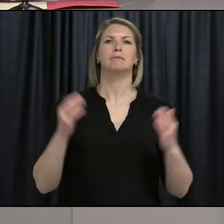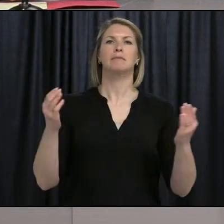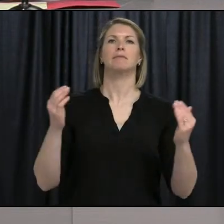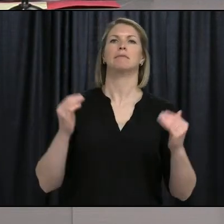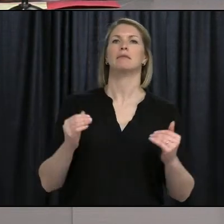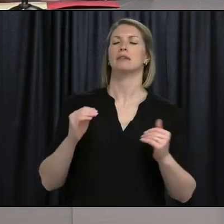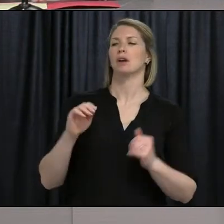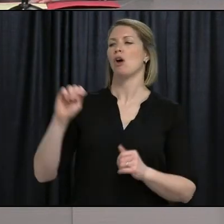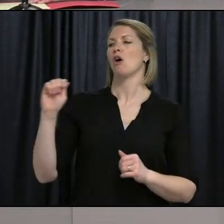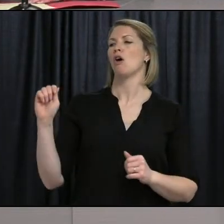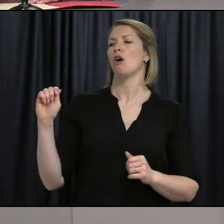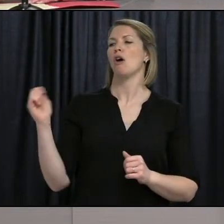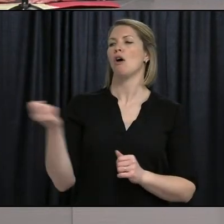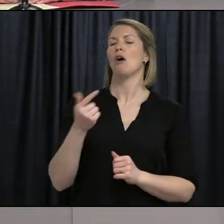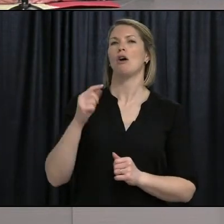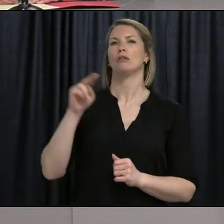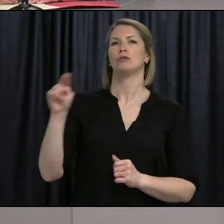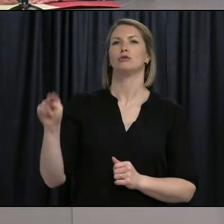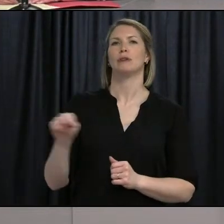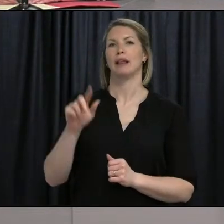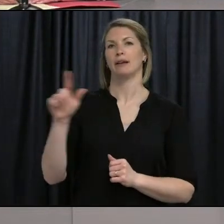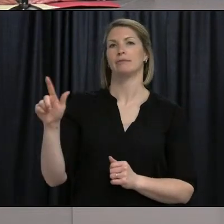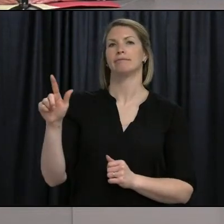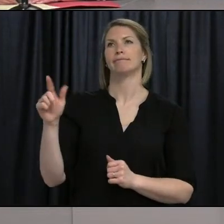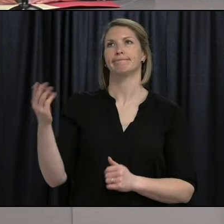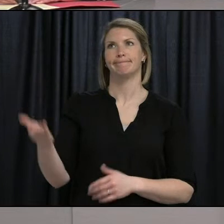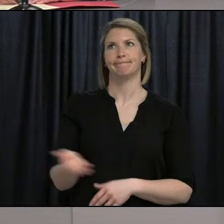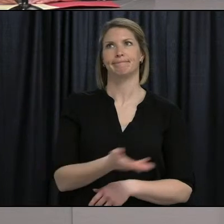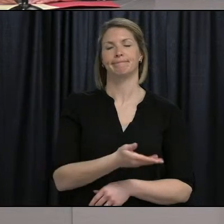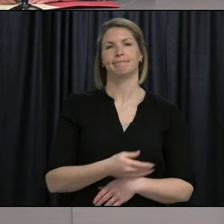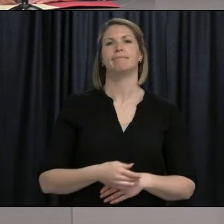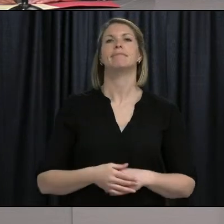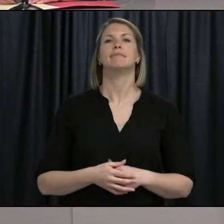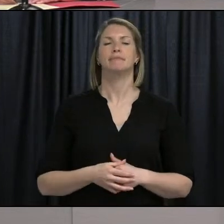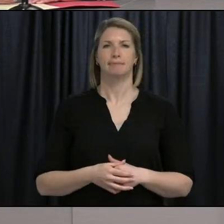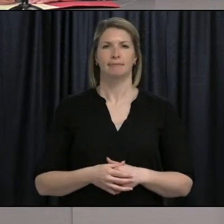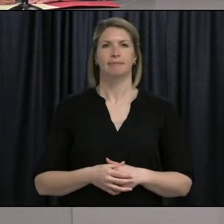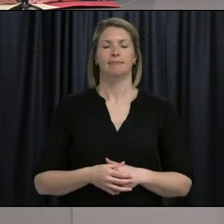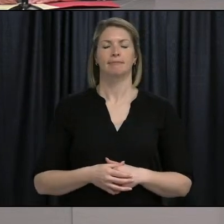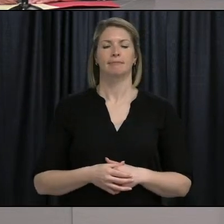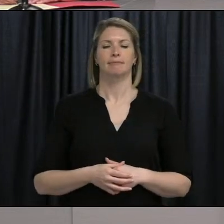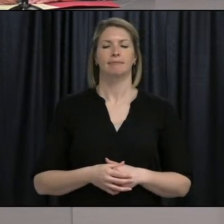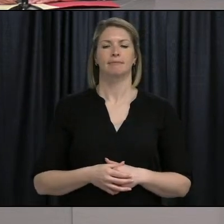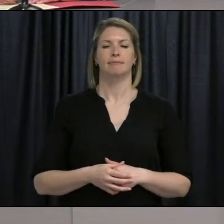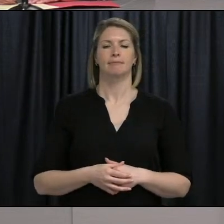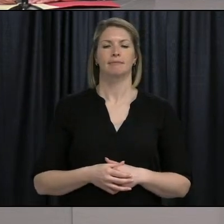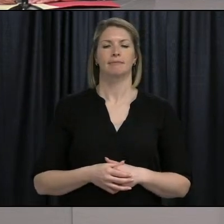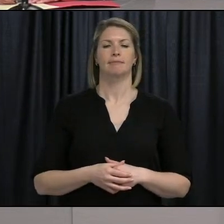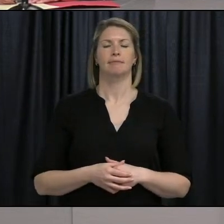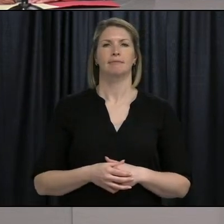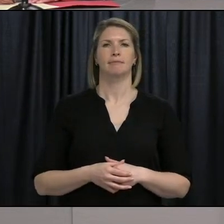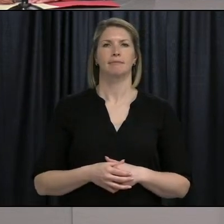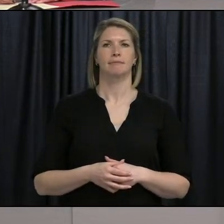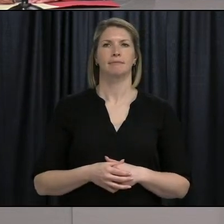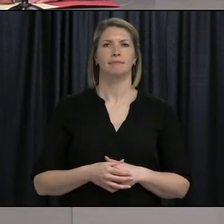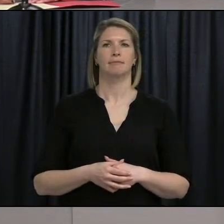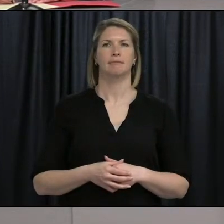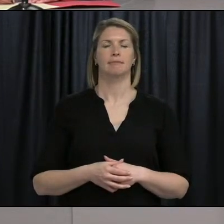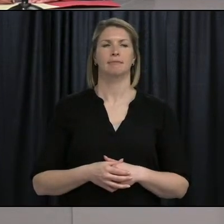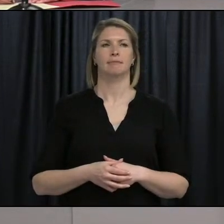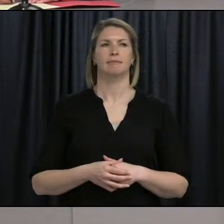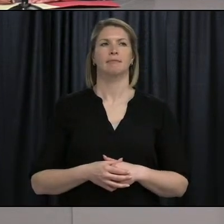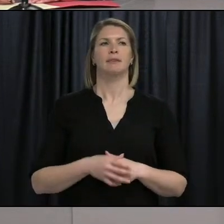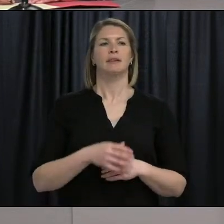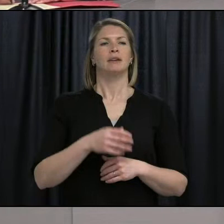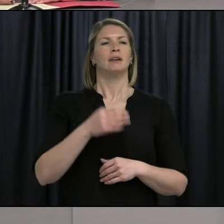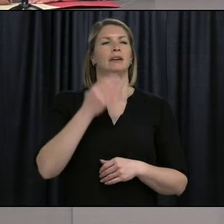with All Newfoundland Labrador. Please go ahead. Thank you. Dr. Fitzgerald, you said that the new travel restrictions